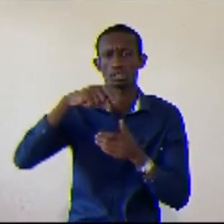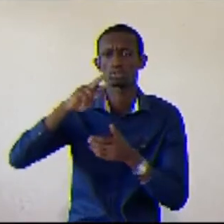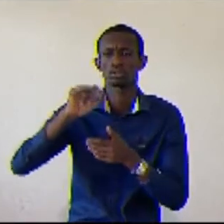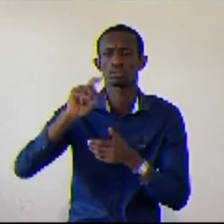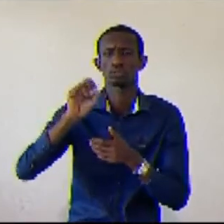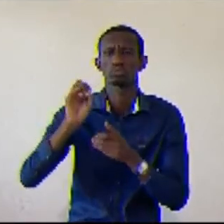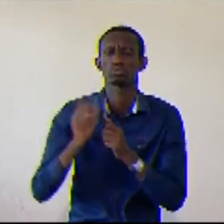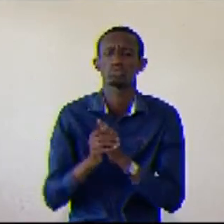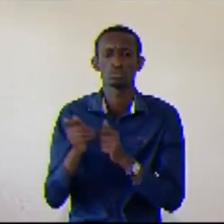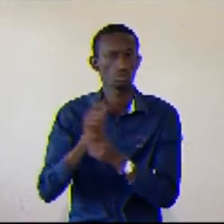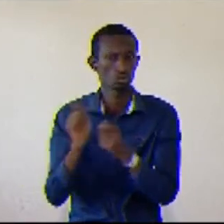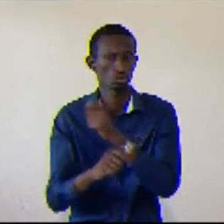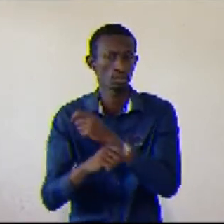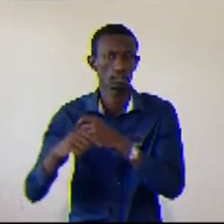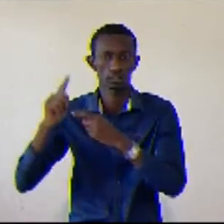of sign,